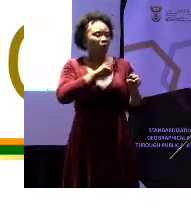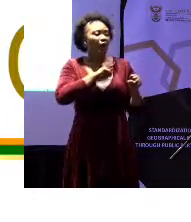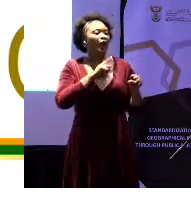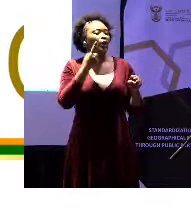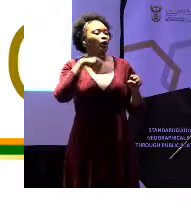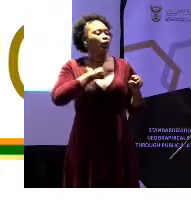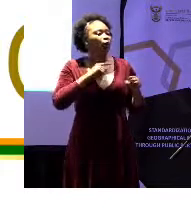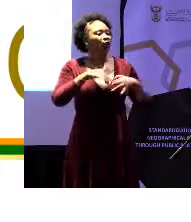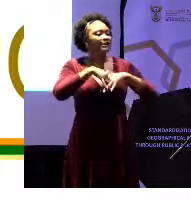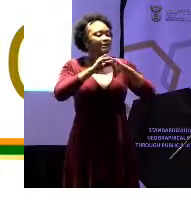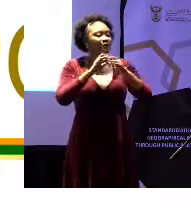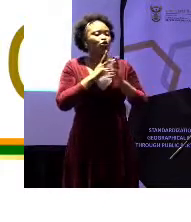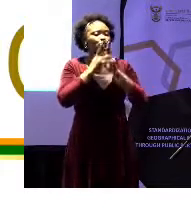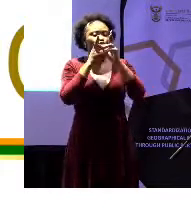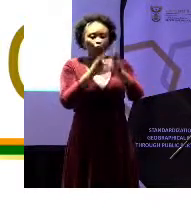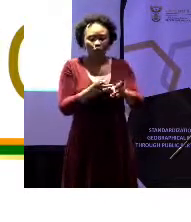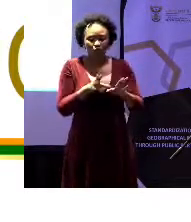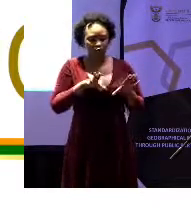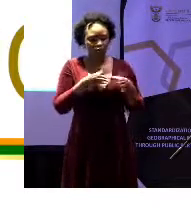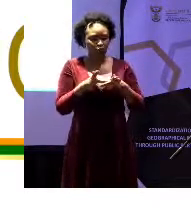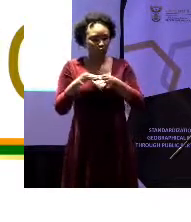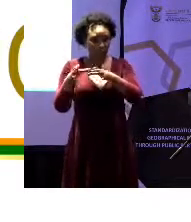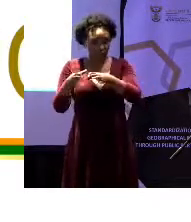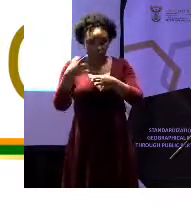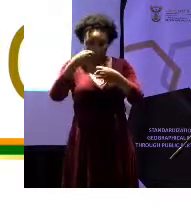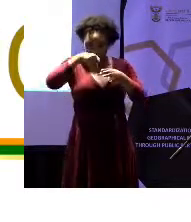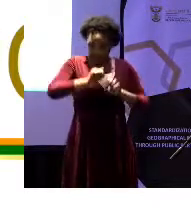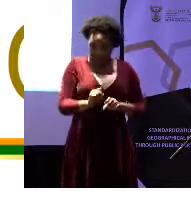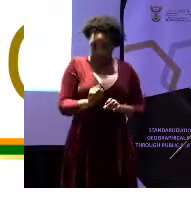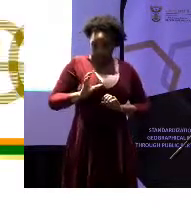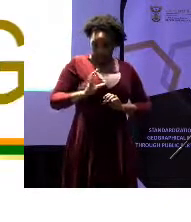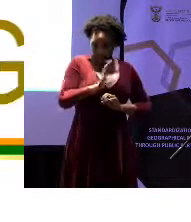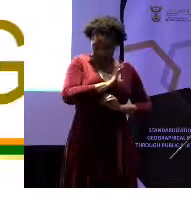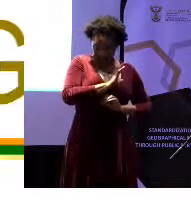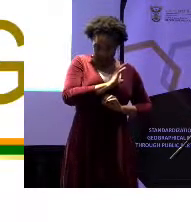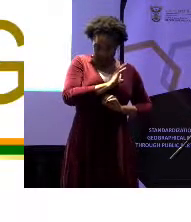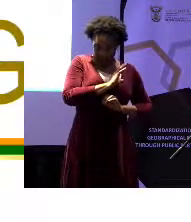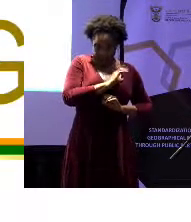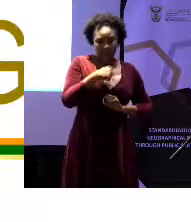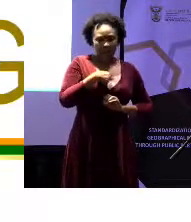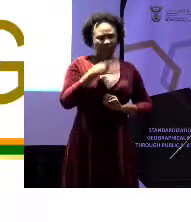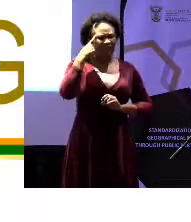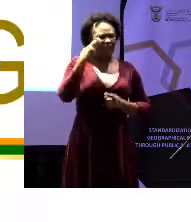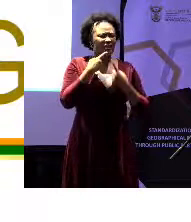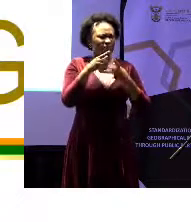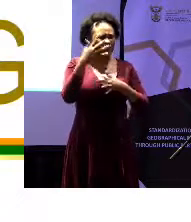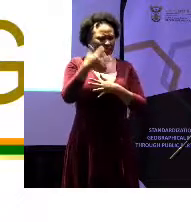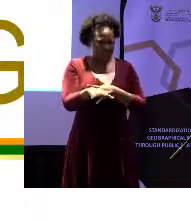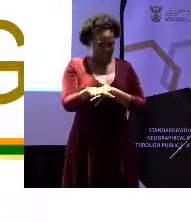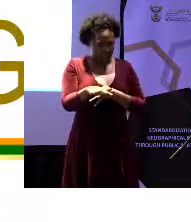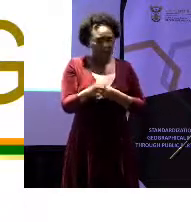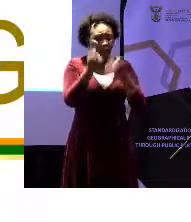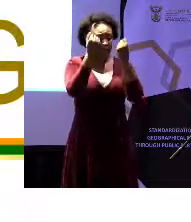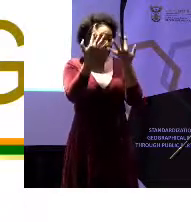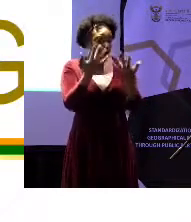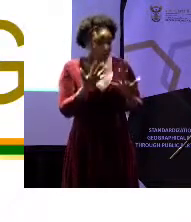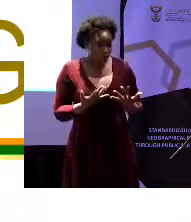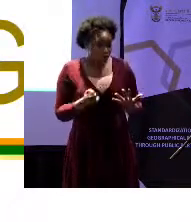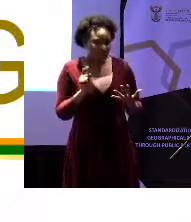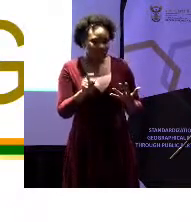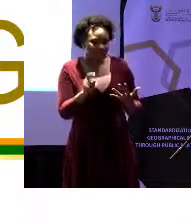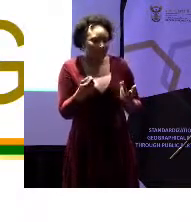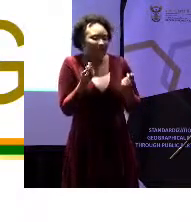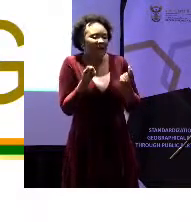the subcommittees and the PGNCs, who then report to council. I think I've covered that. On the budgeting front, now we're talking